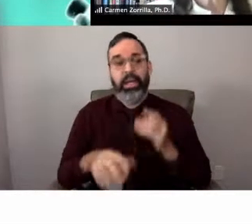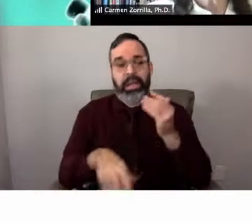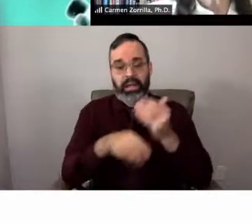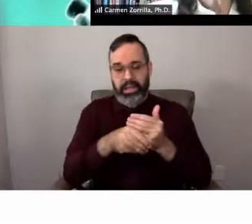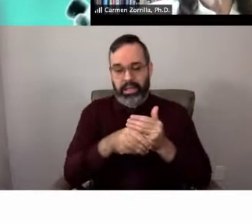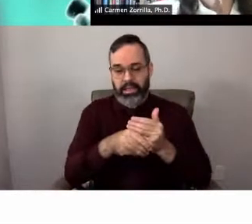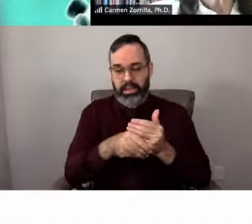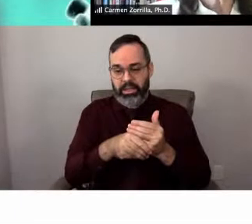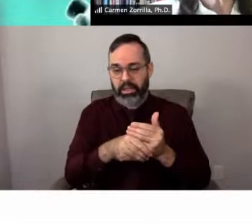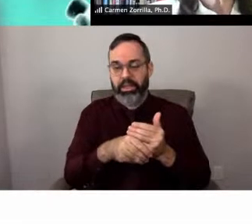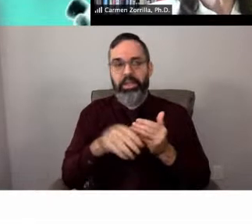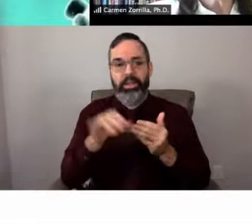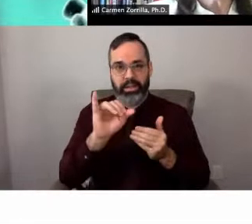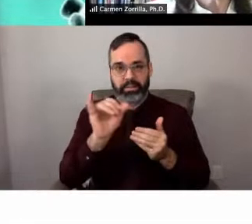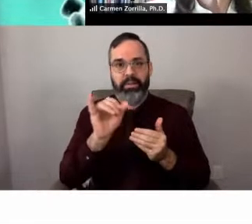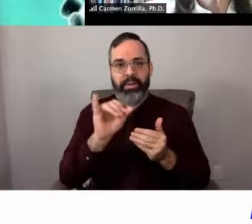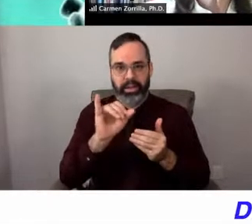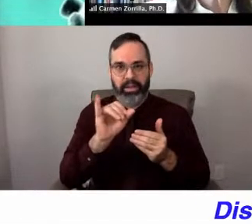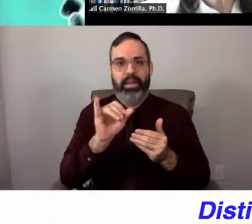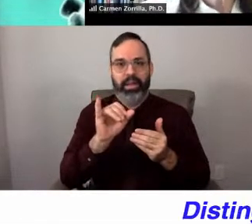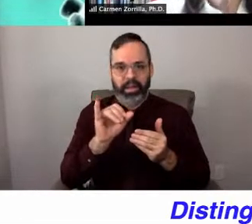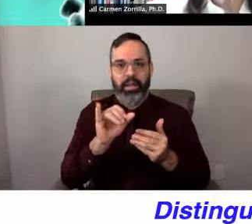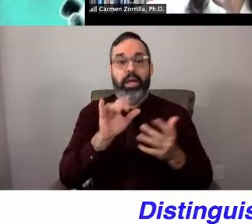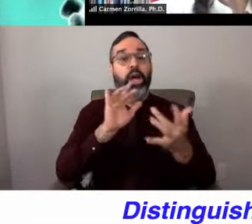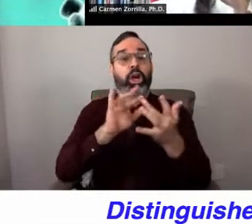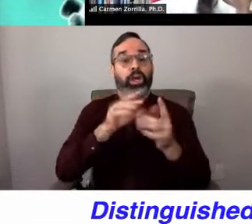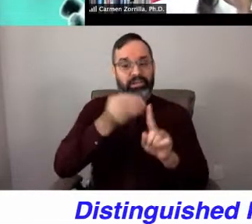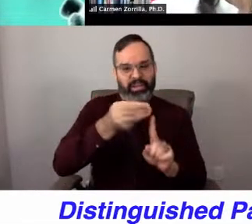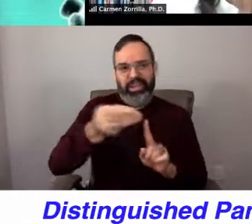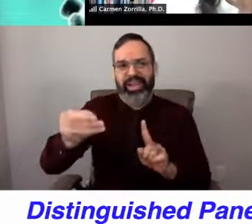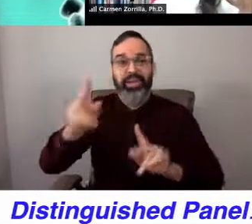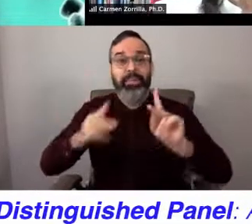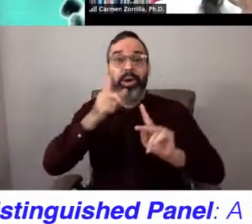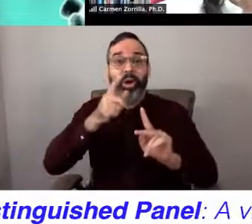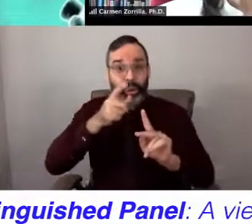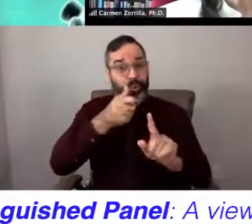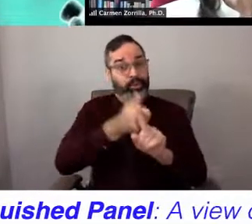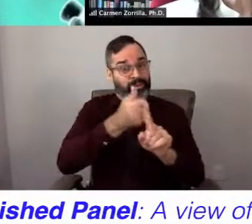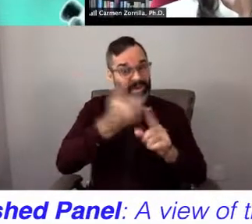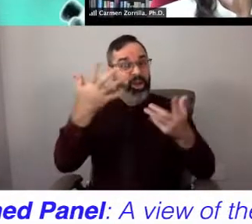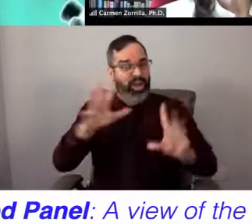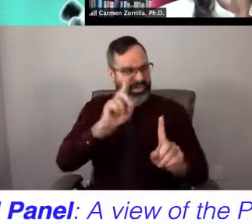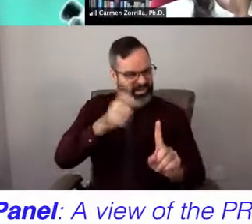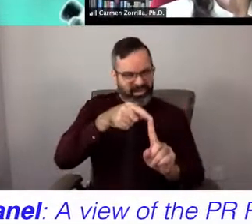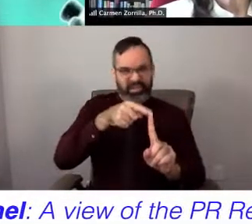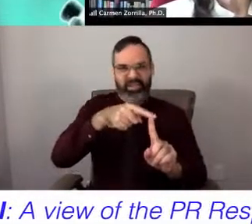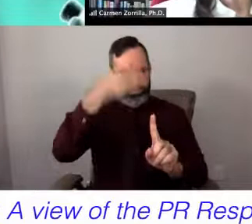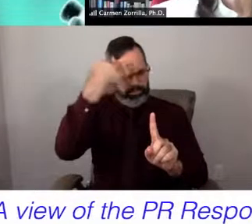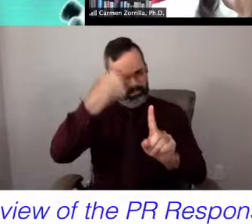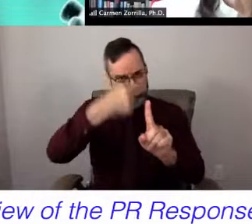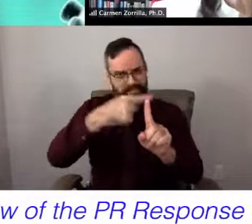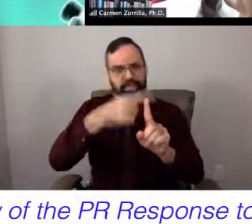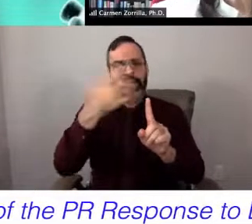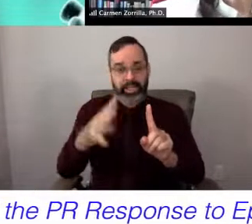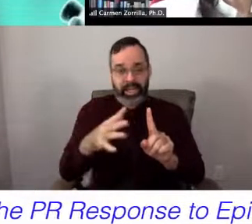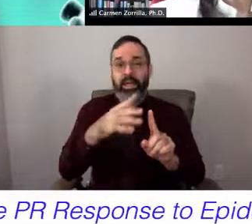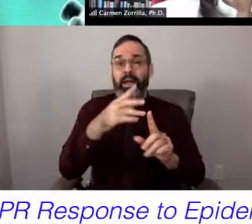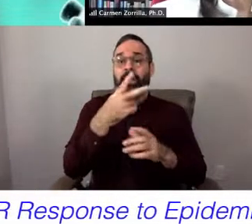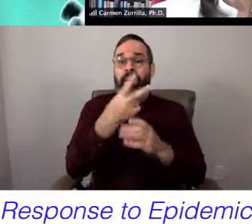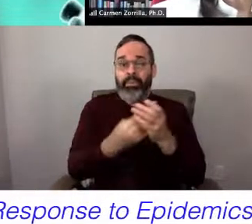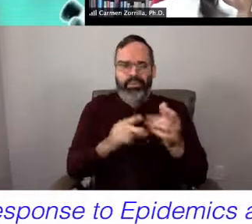there was a study of contact tracing on people who had been diagnosed, and both close contacts